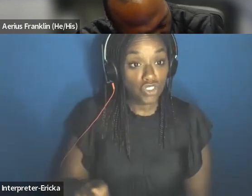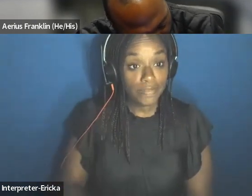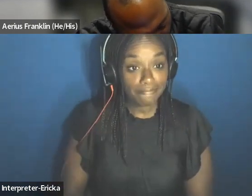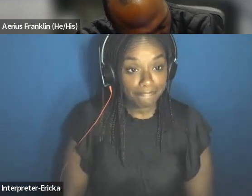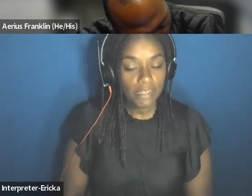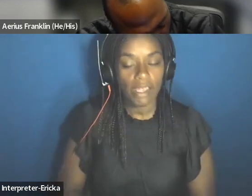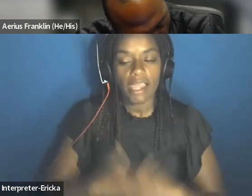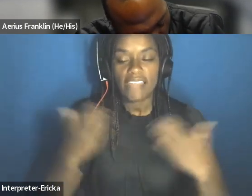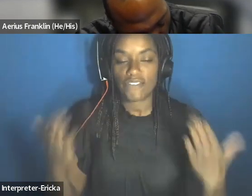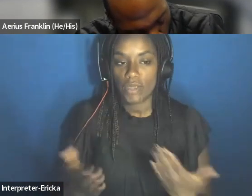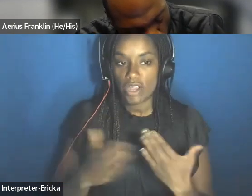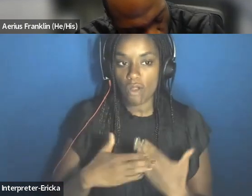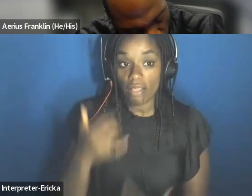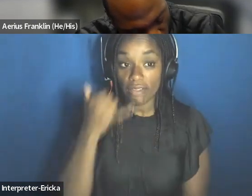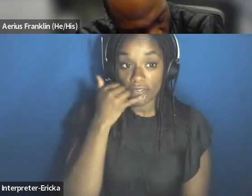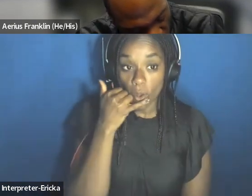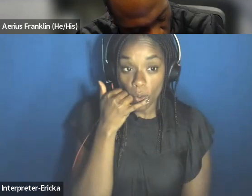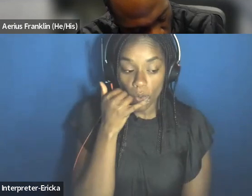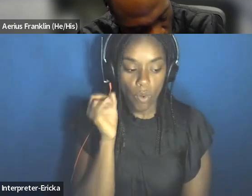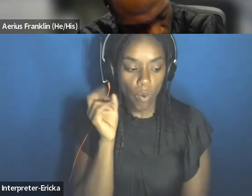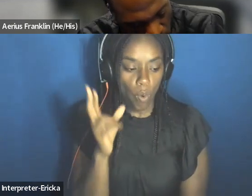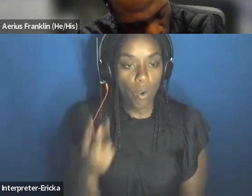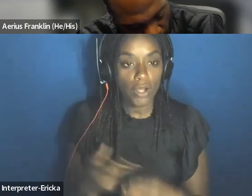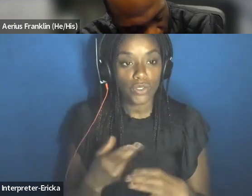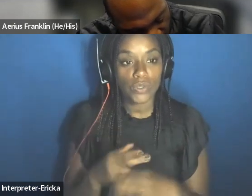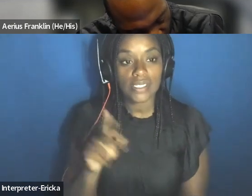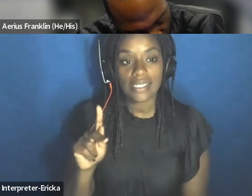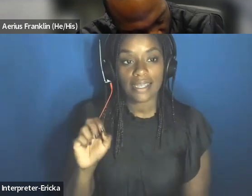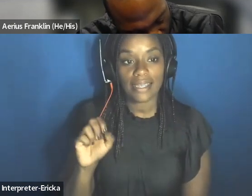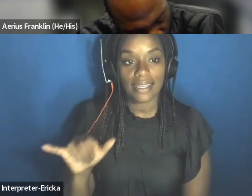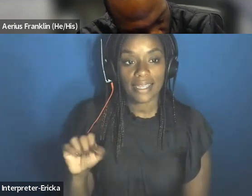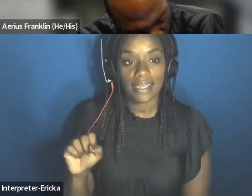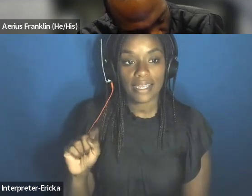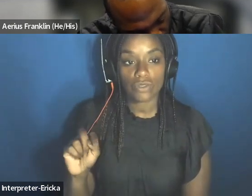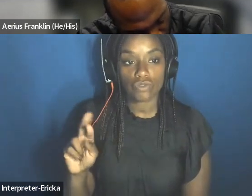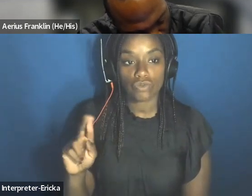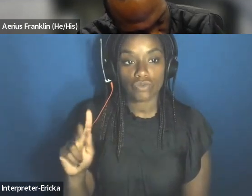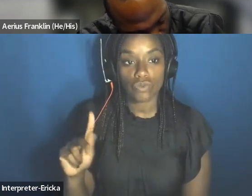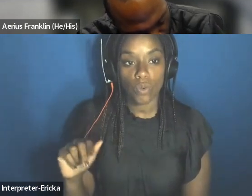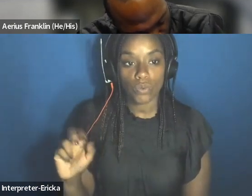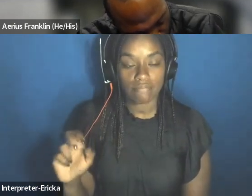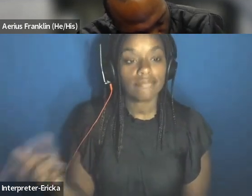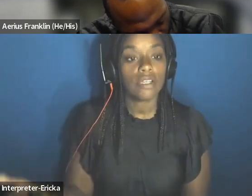today or using keystrokes, we ask that